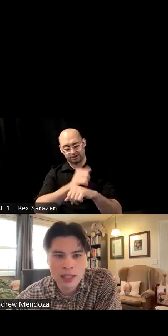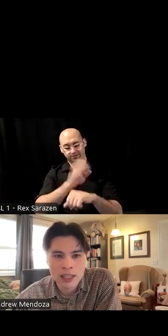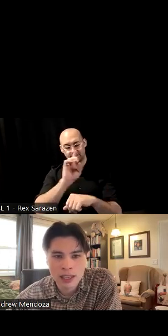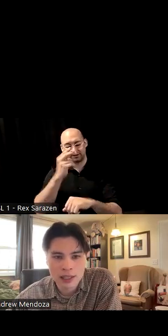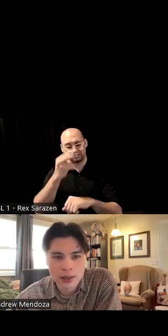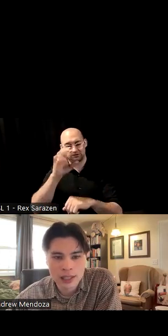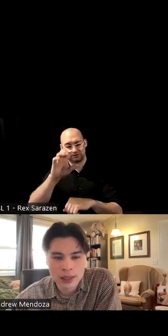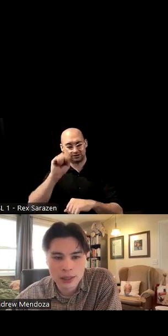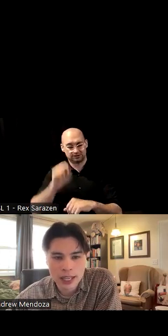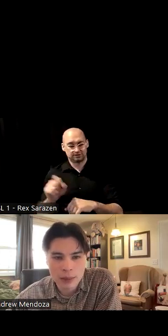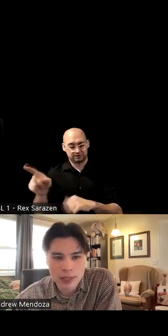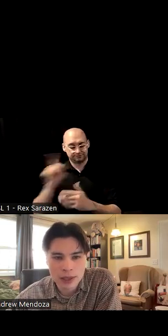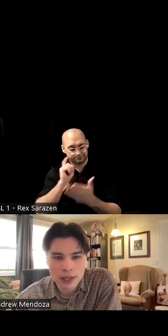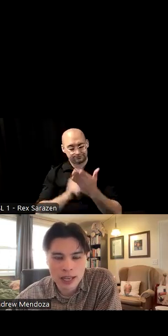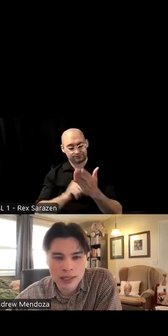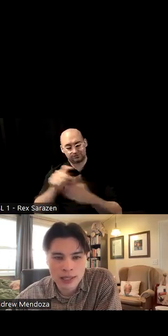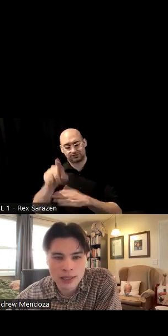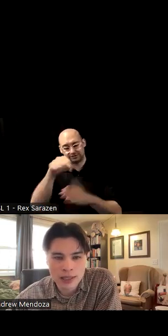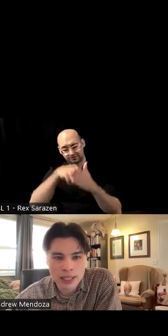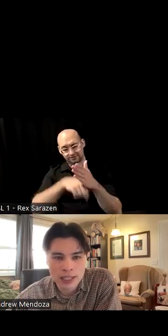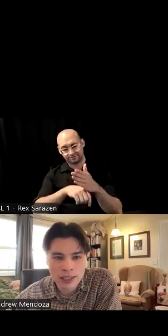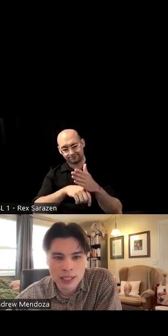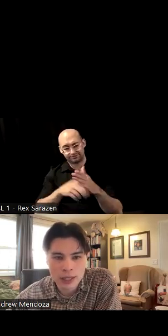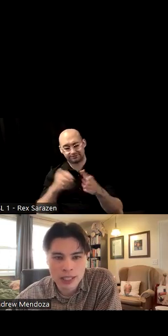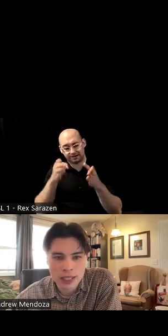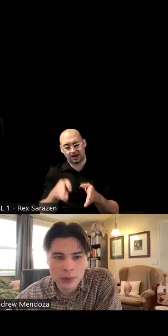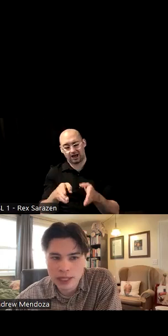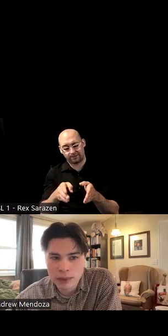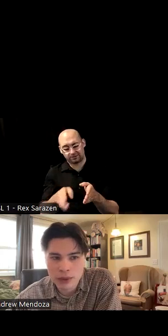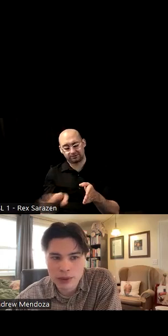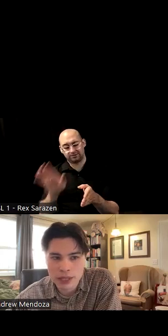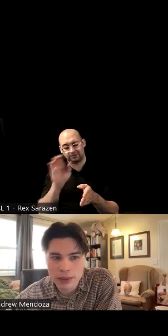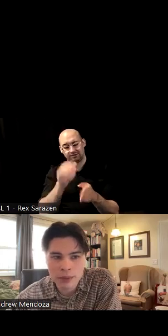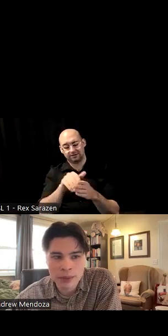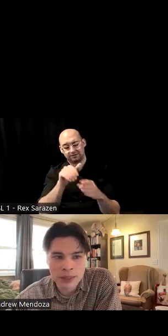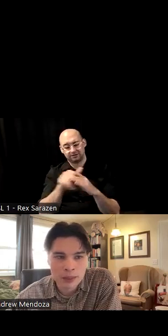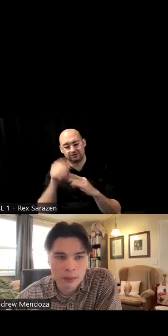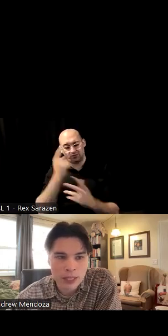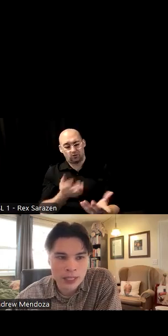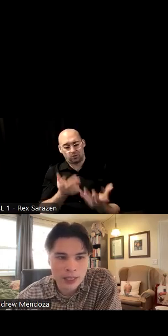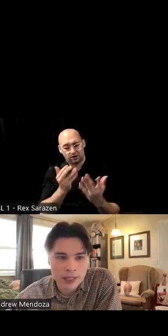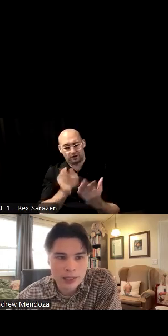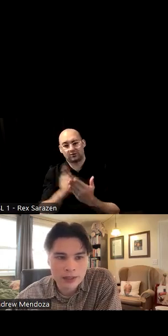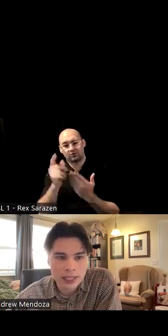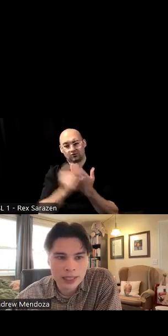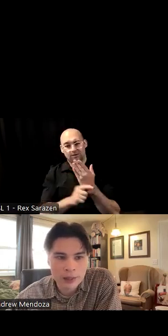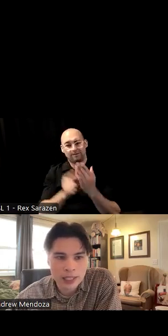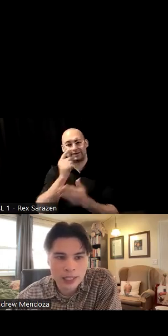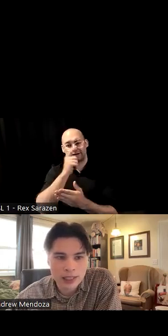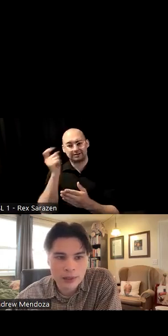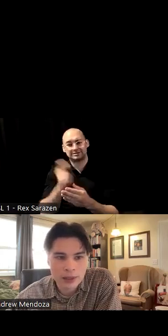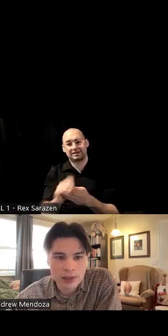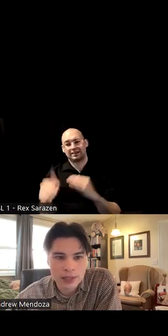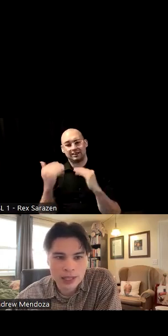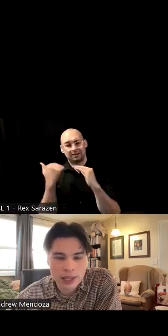DHCS noted that there were gaps in access to the HCBA WAIT program because of the